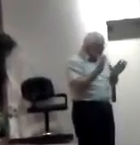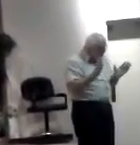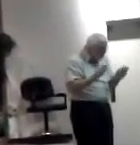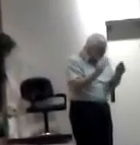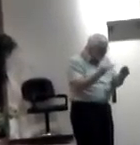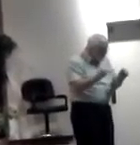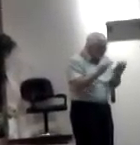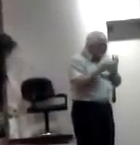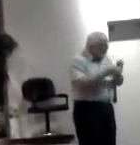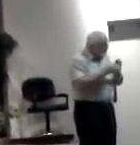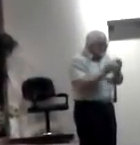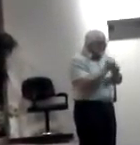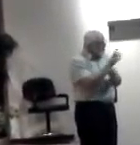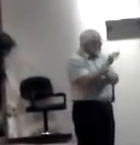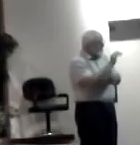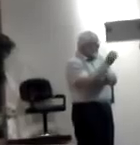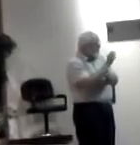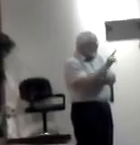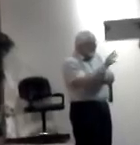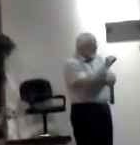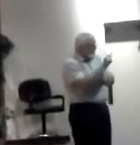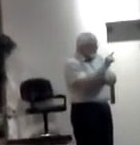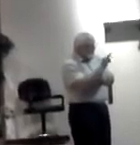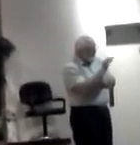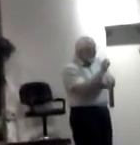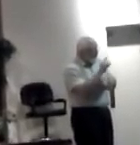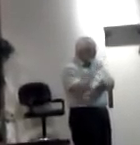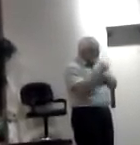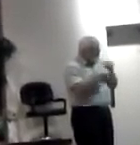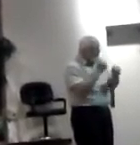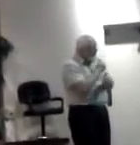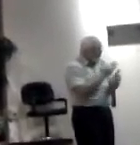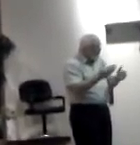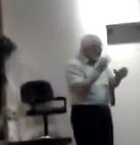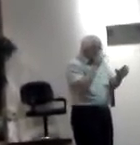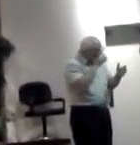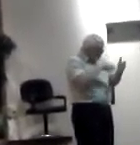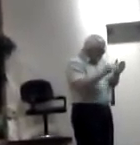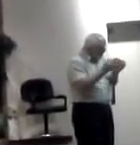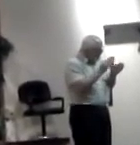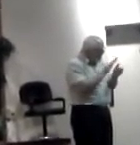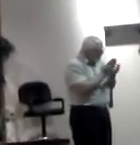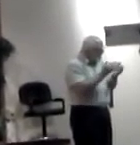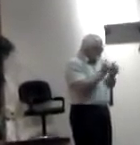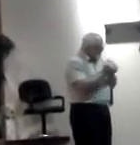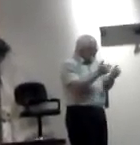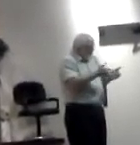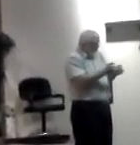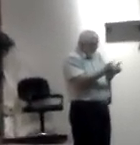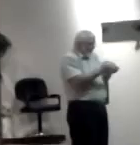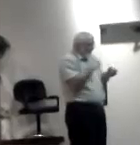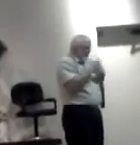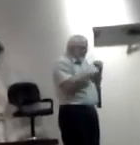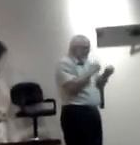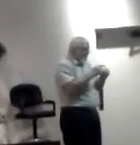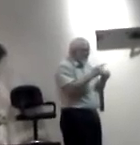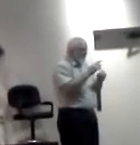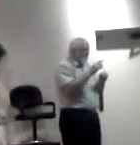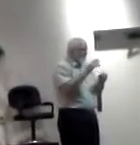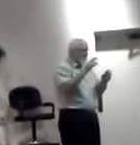cultivated a certain relationship with Rachel and Talia where we can talk about anything. We read books together. We text. They'll tell me about this